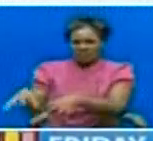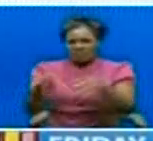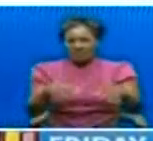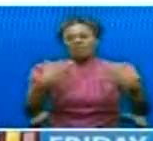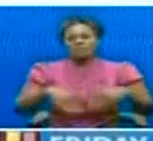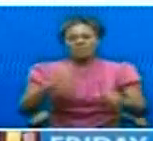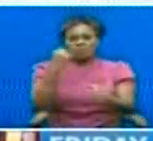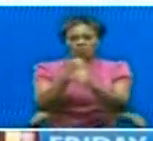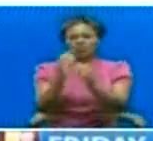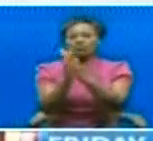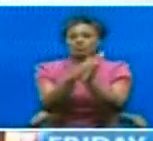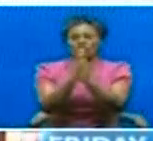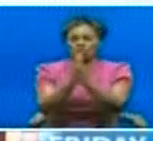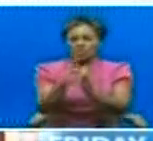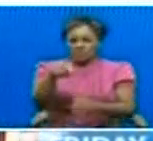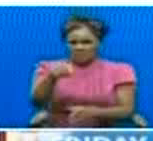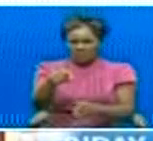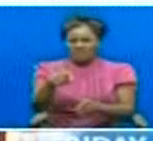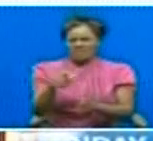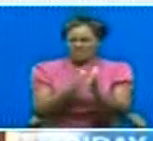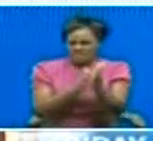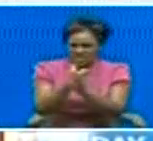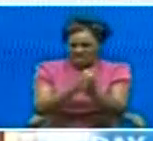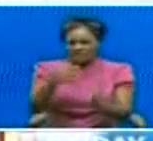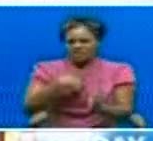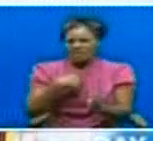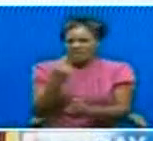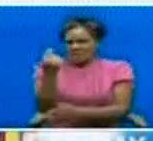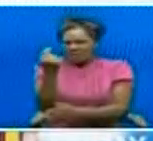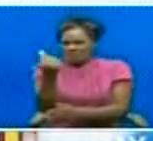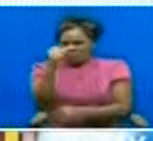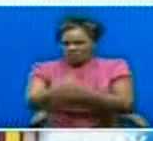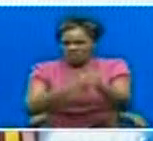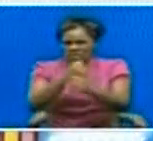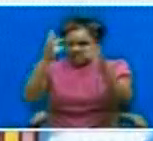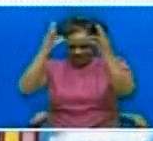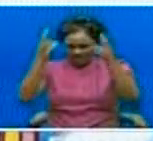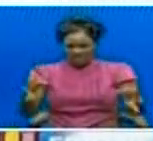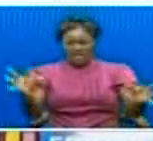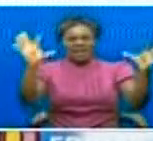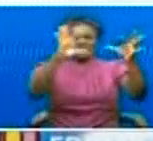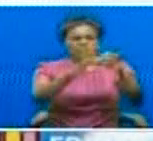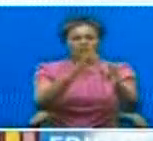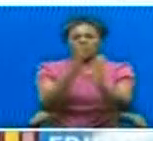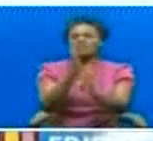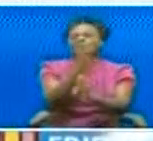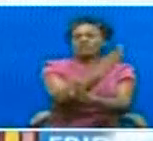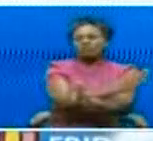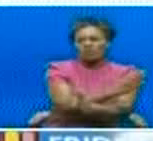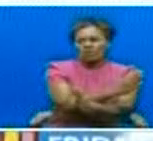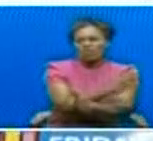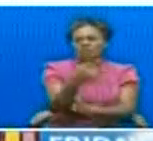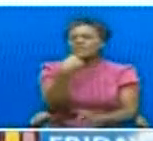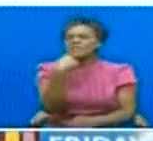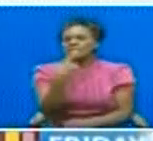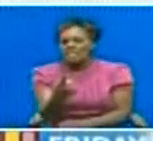do stories because they really used to inspire me. And then a few years later, I decided to join them. So before we go to a few years later, you mentioned